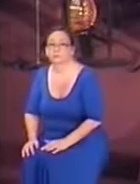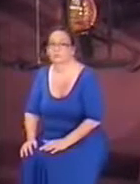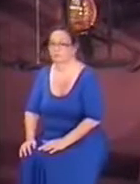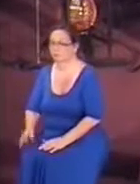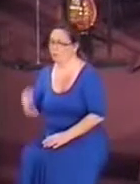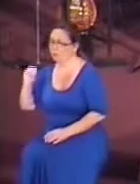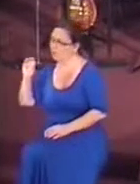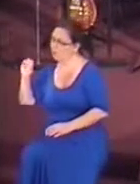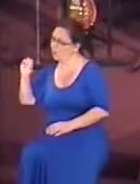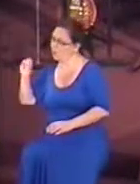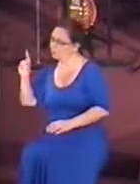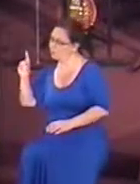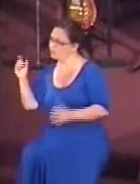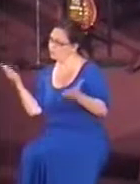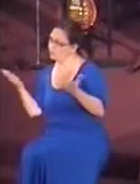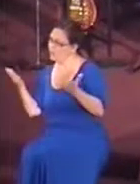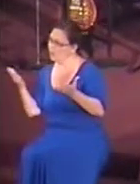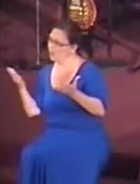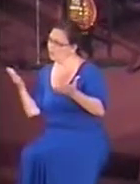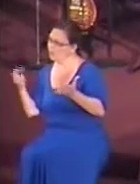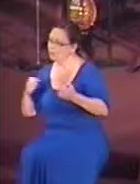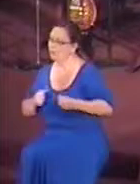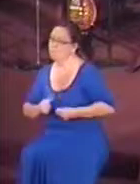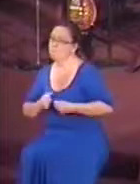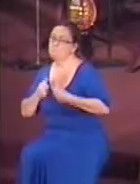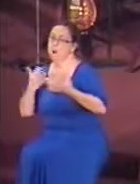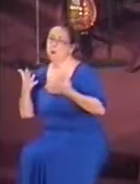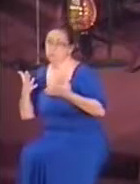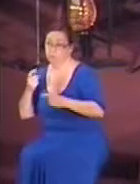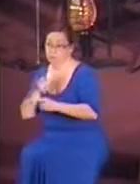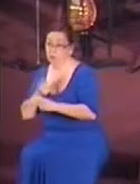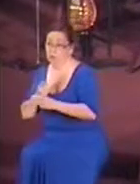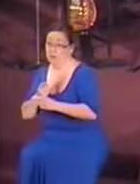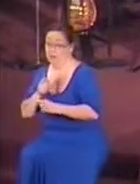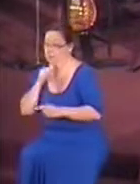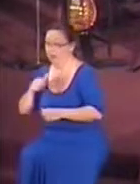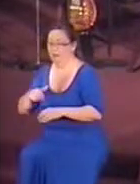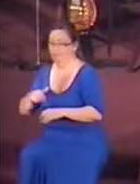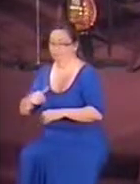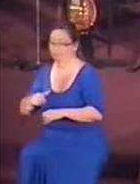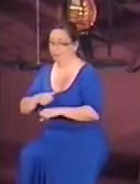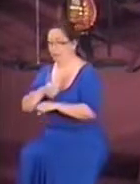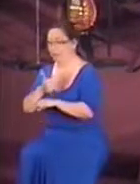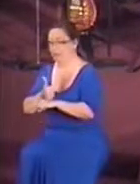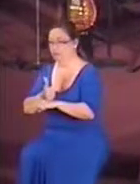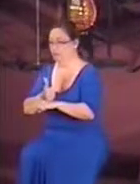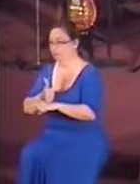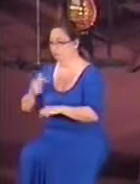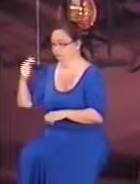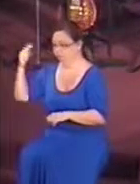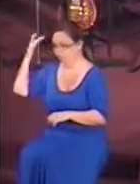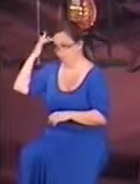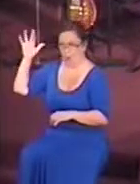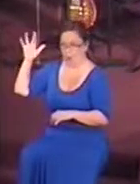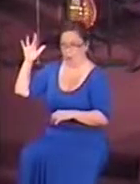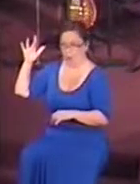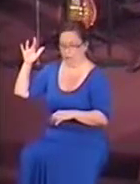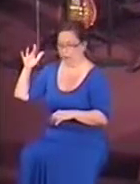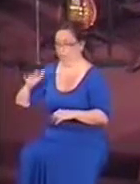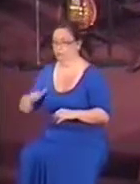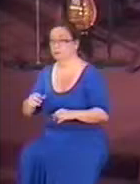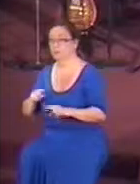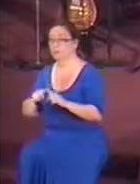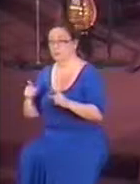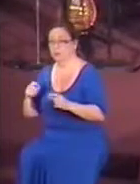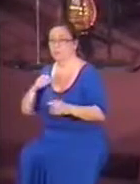What is a mood? A mood is an emotion, right? It's not based on rationality or intellect, it's based on emotion.